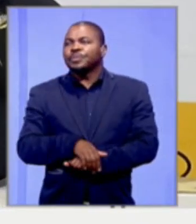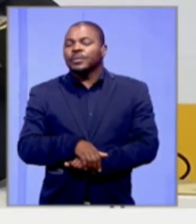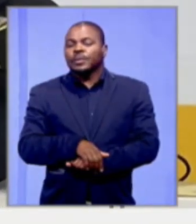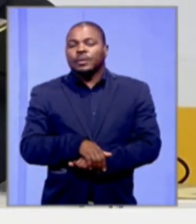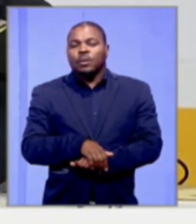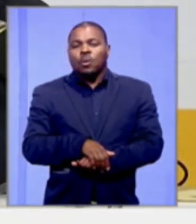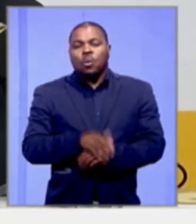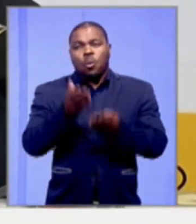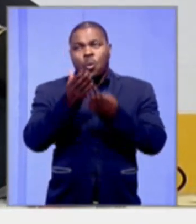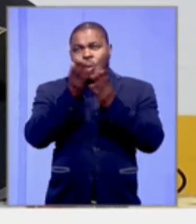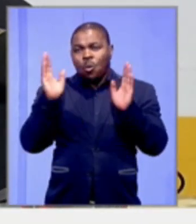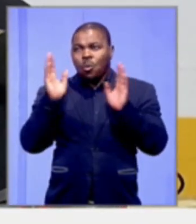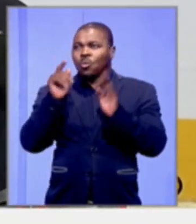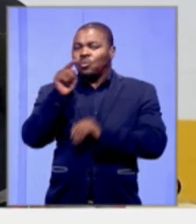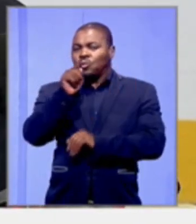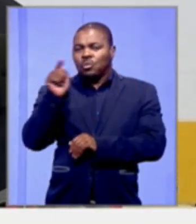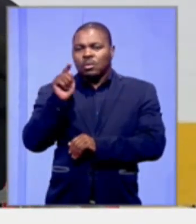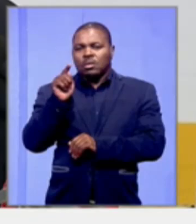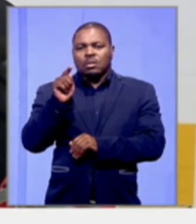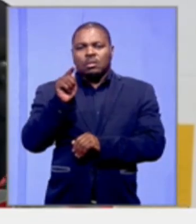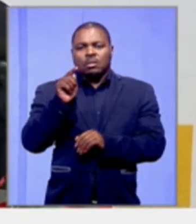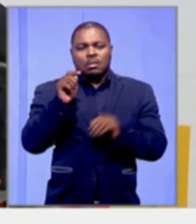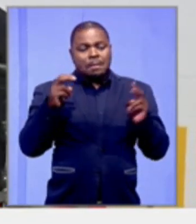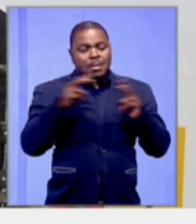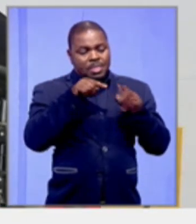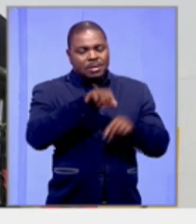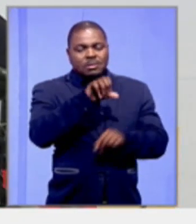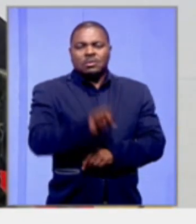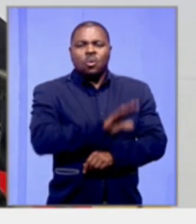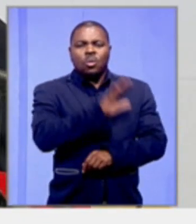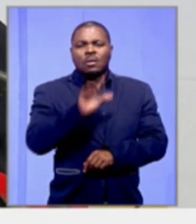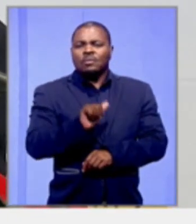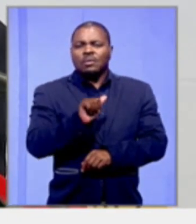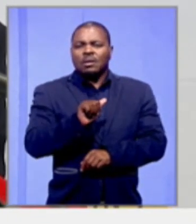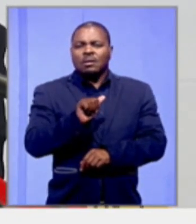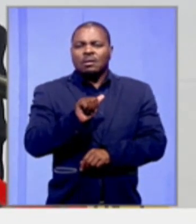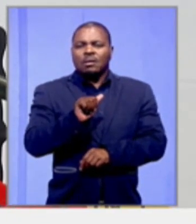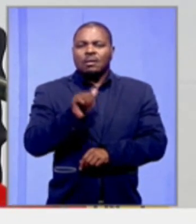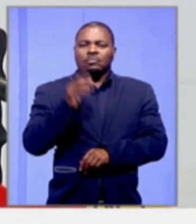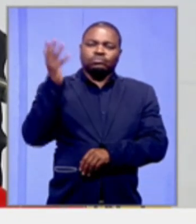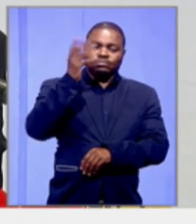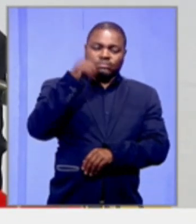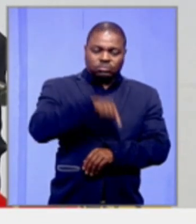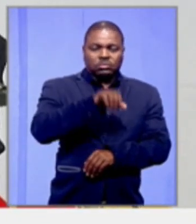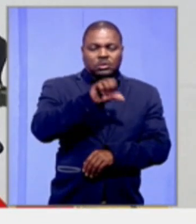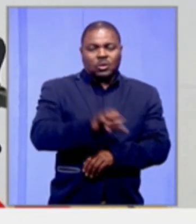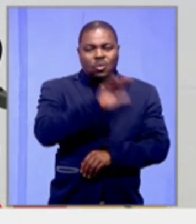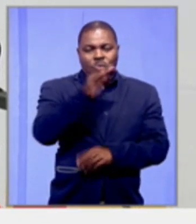And all of them have been in South Africa, at the University of South Africa.